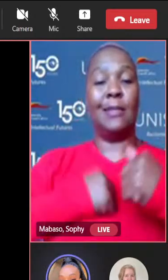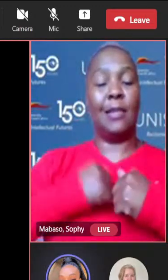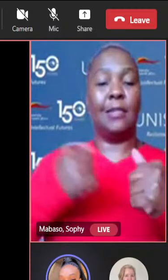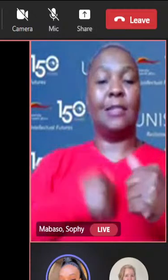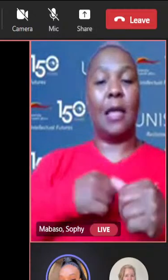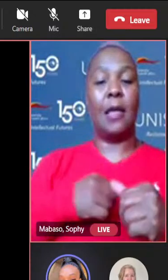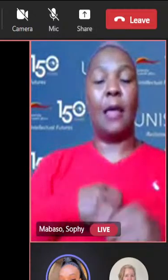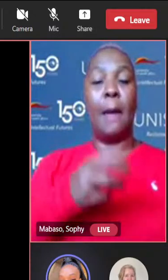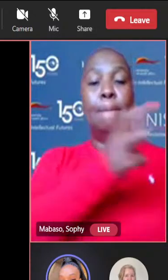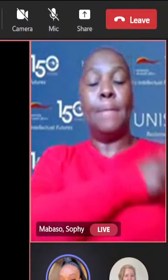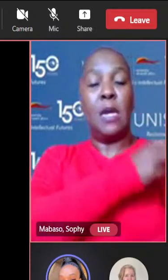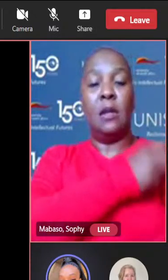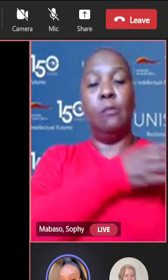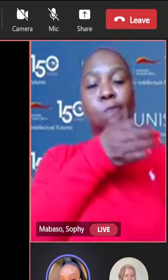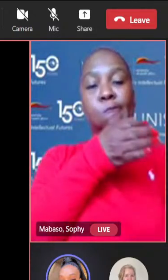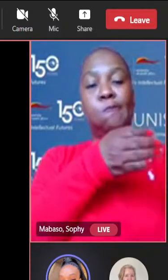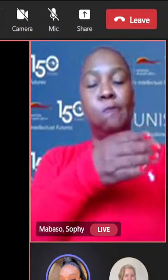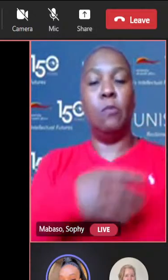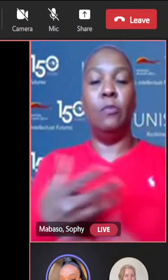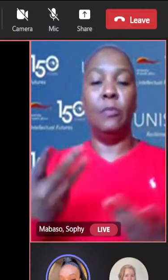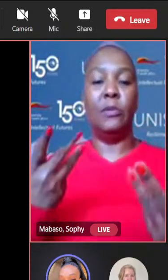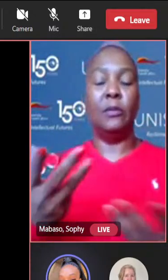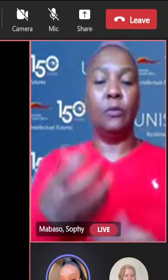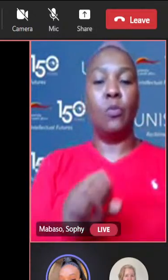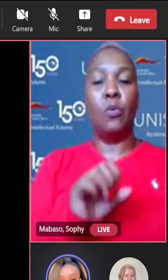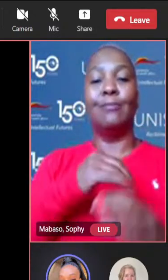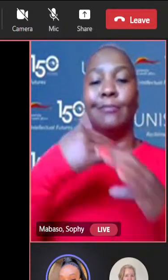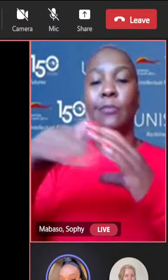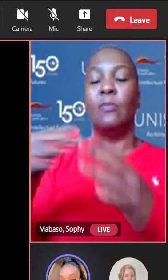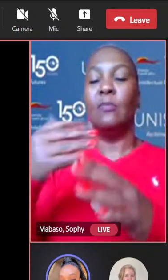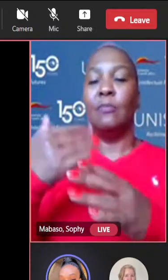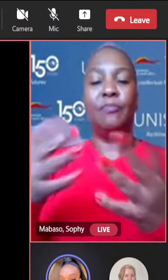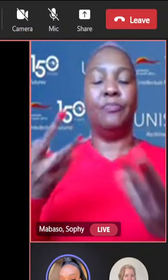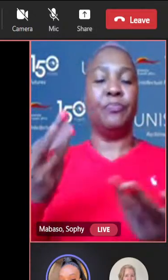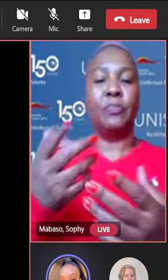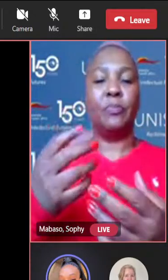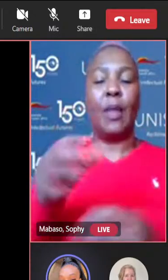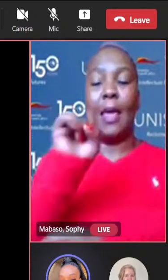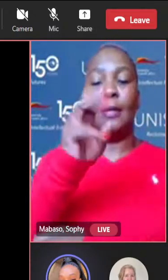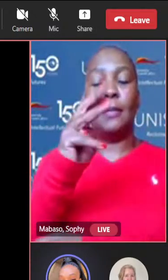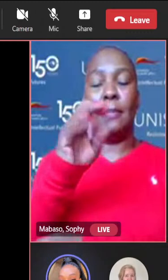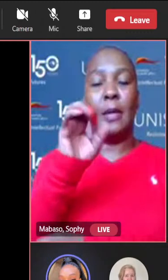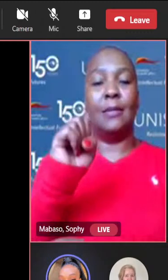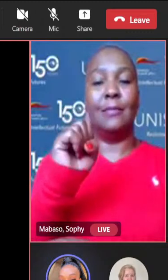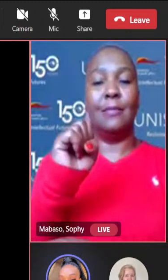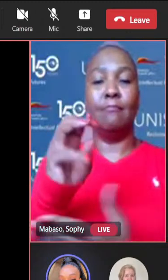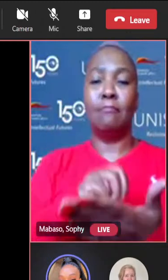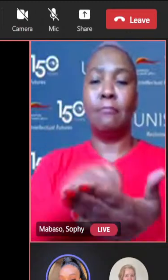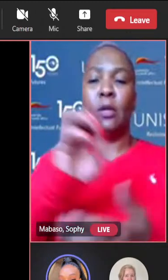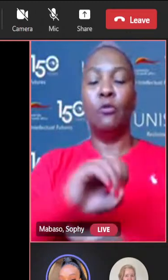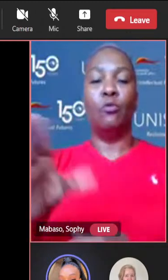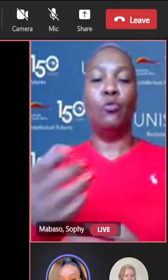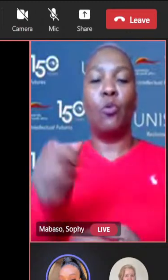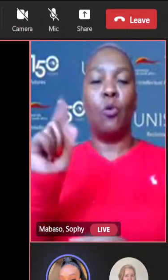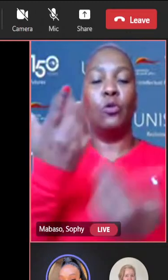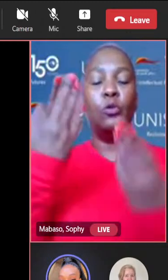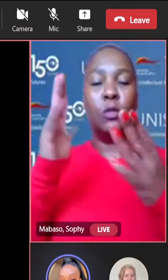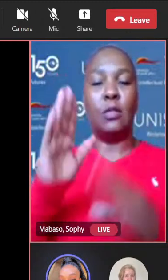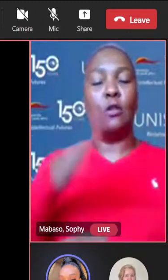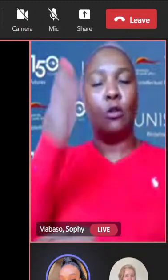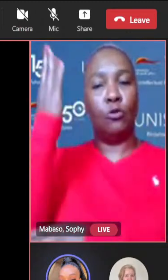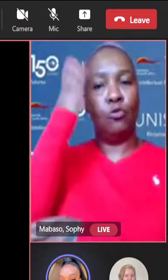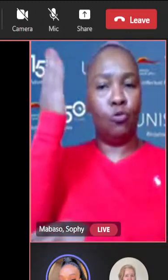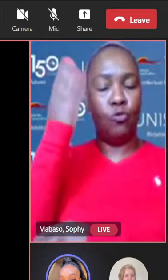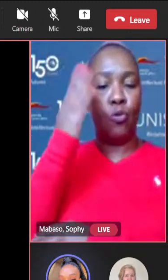managers. And we do send SMSs to students to let them know that digital access centers are in operation and they